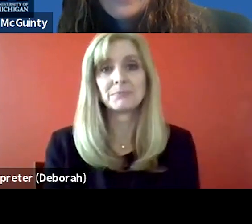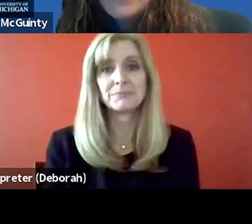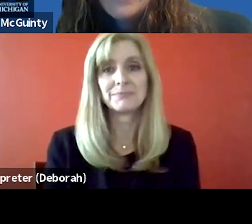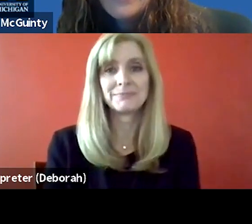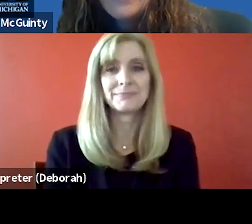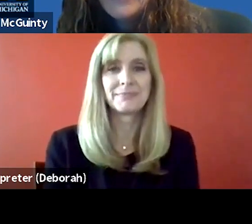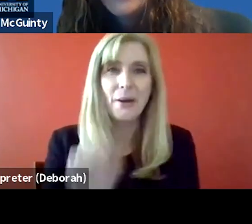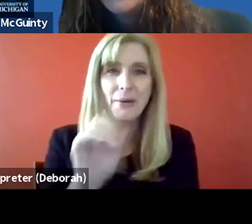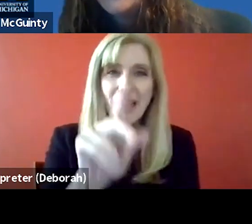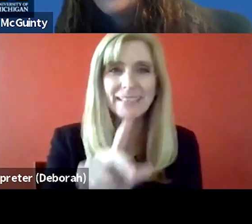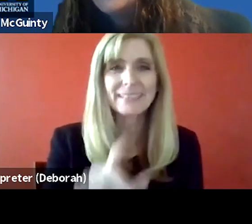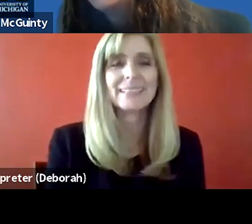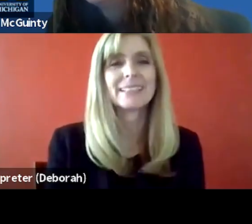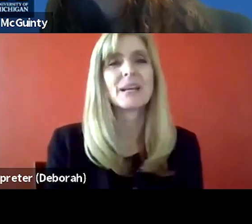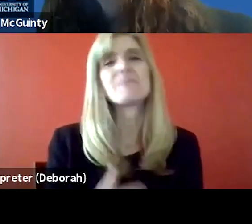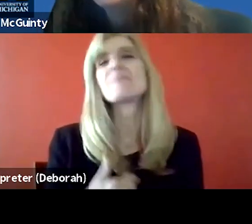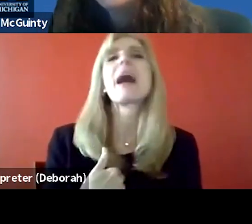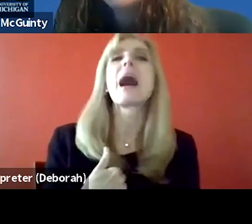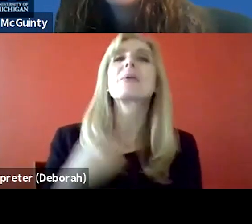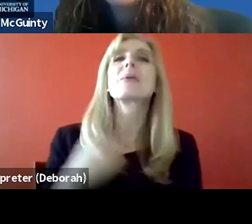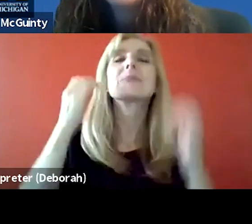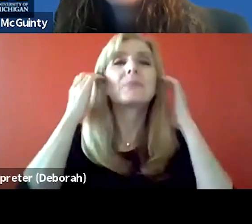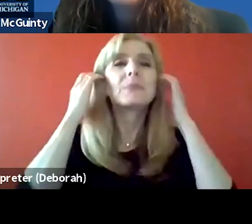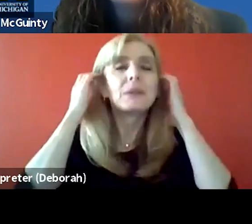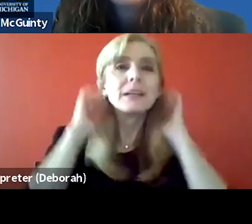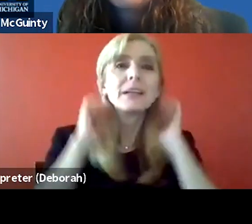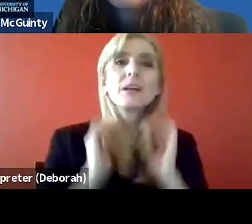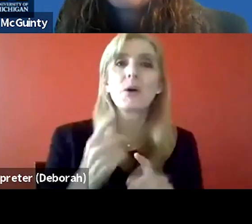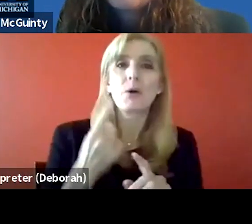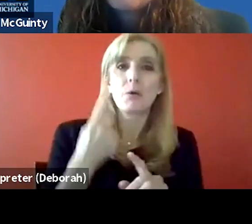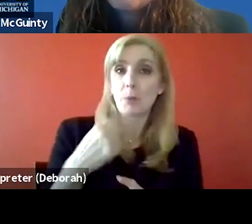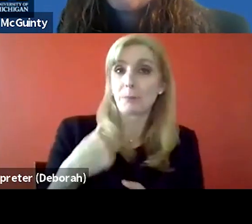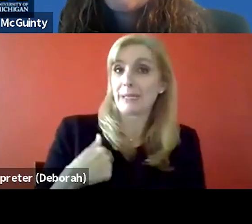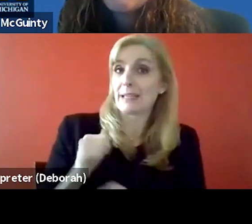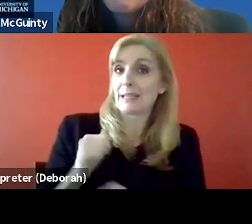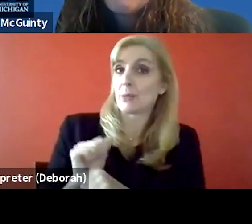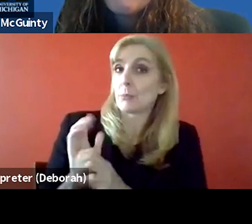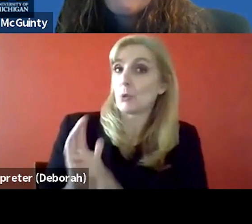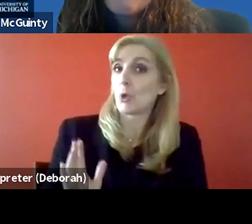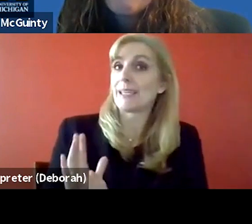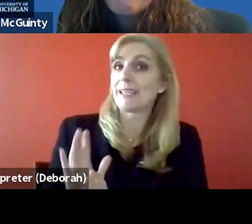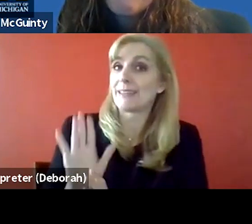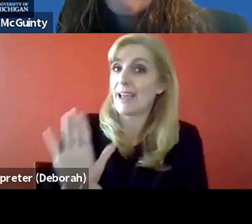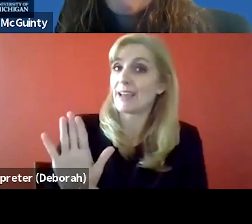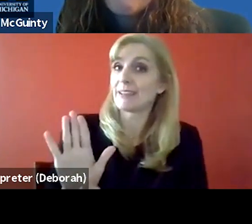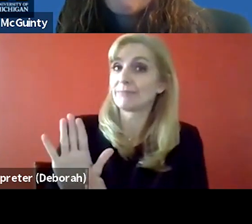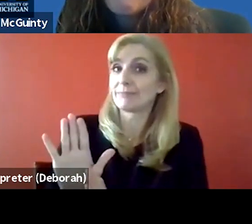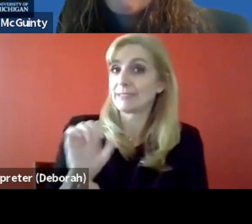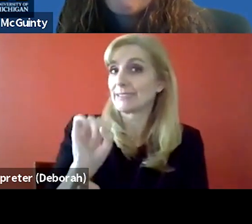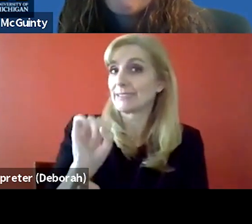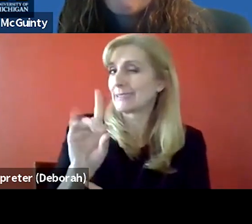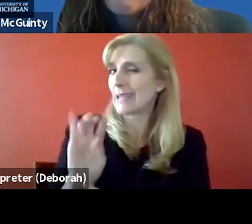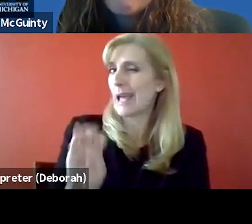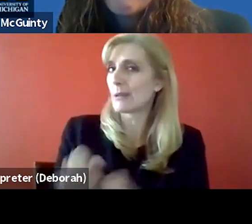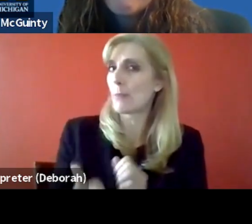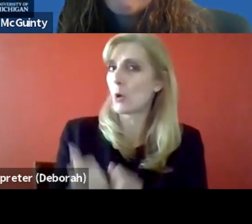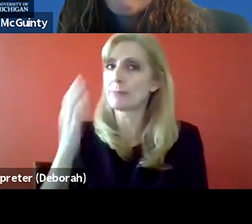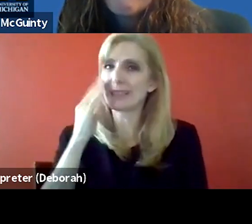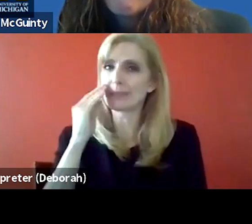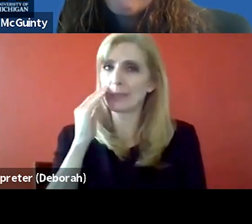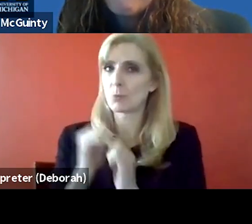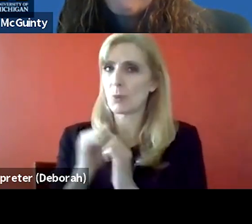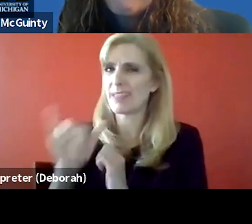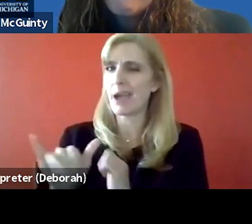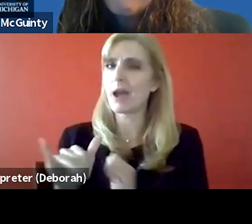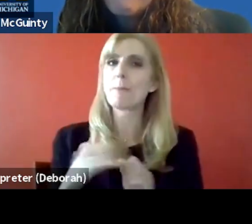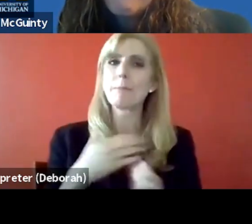Okay, so I will just say that in terms of on the employee side, my experience with the employee side, that's where I have most of my experience. My experience on the